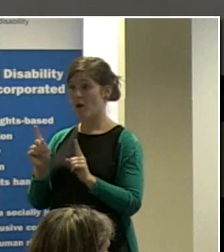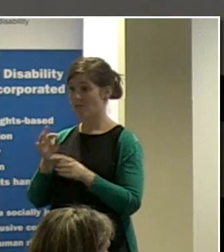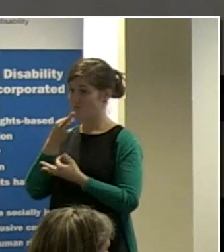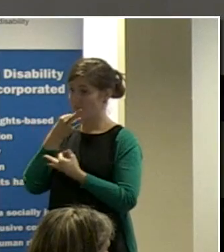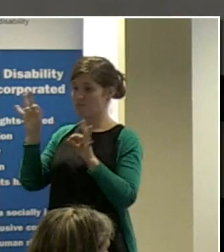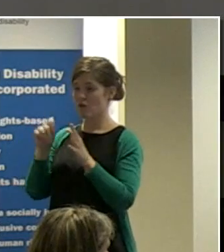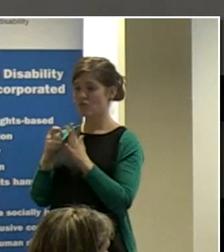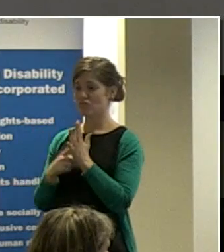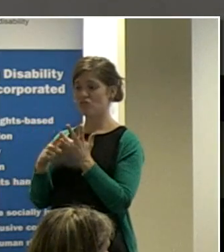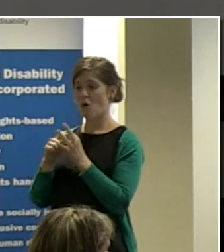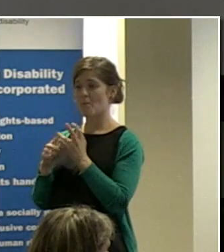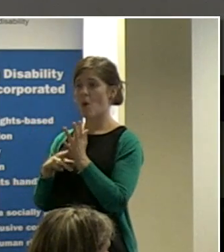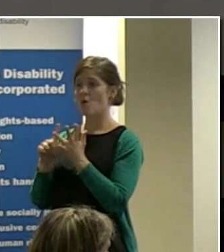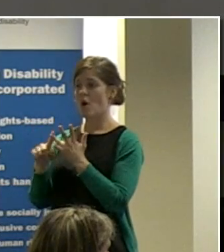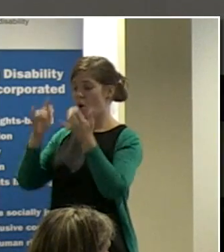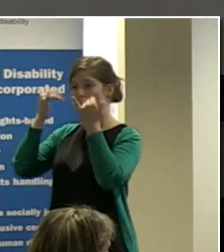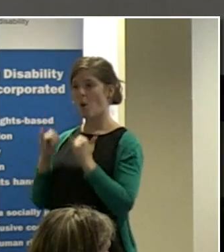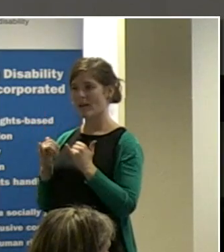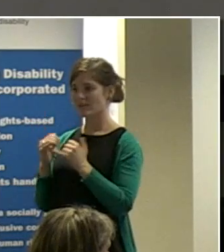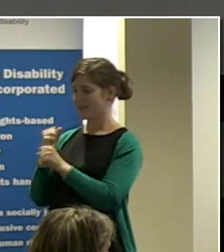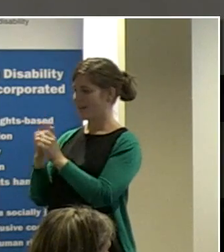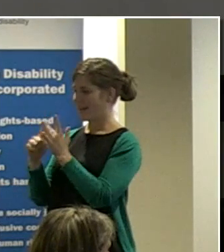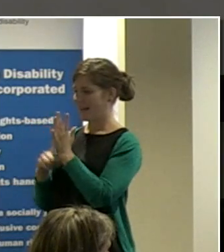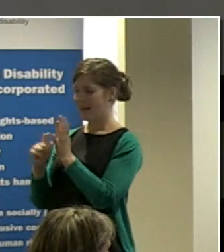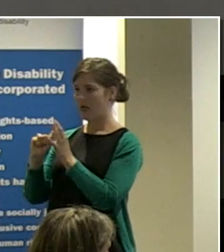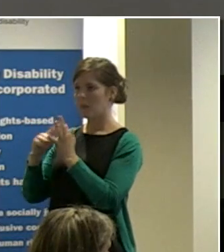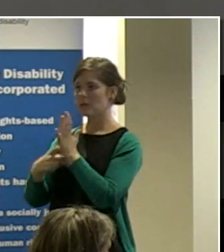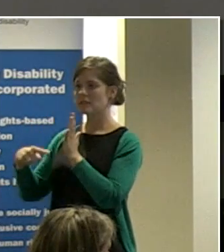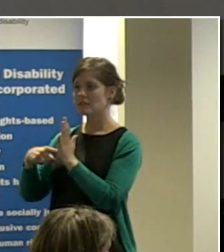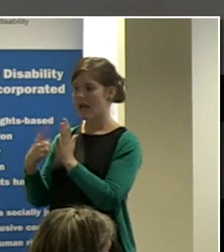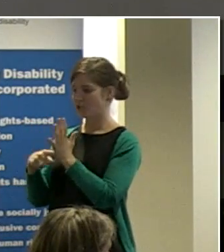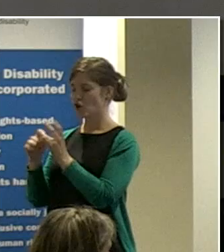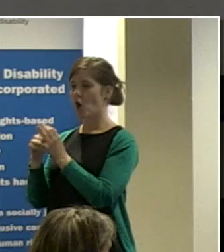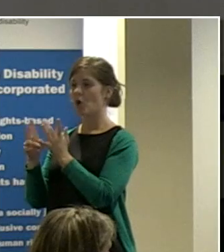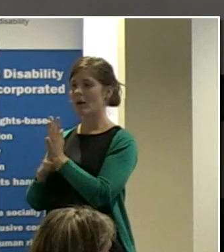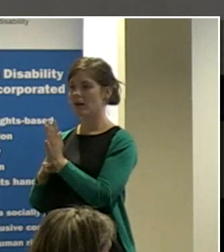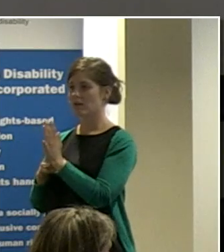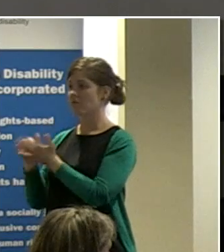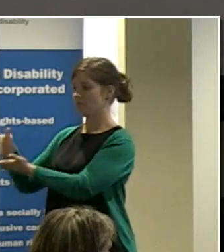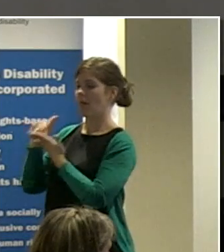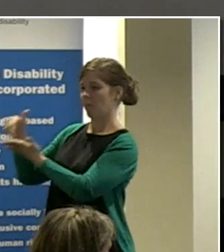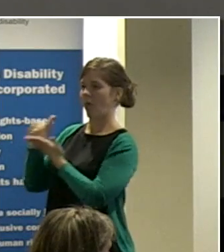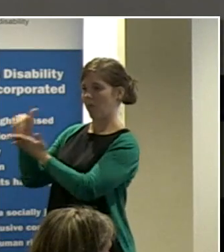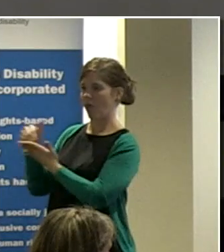bono team of lawyers, Gilbert and Tobin, joined us to work on this throughout the year.